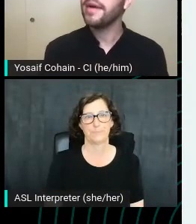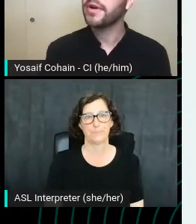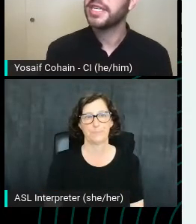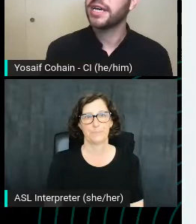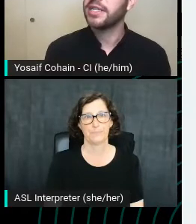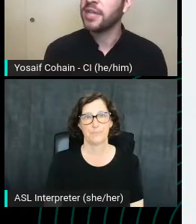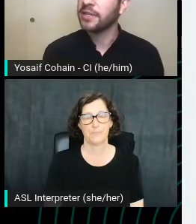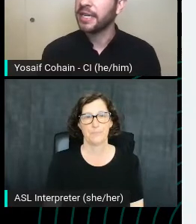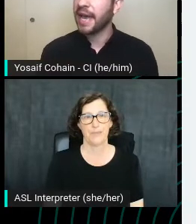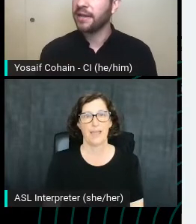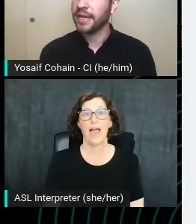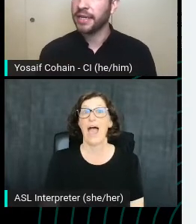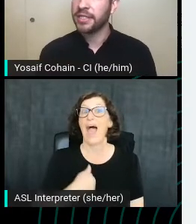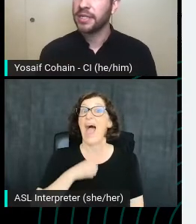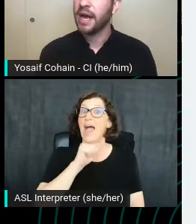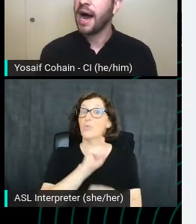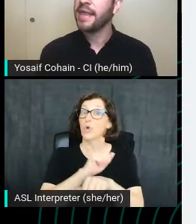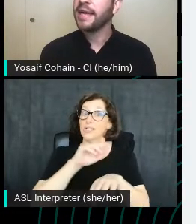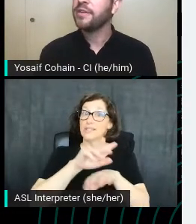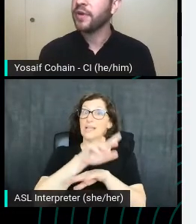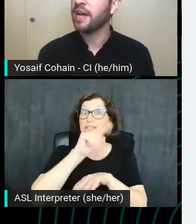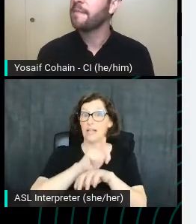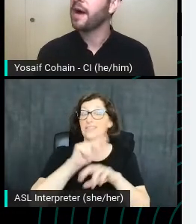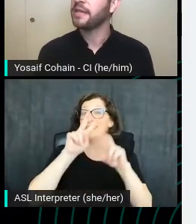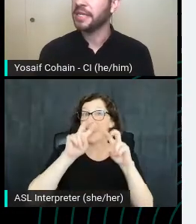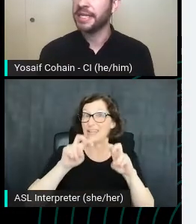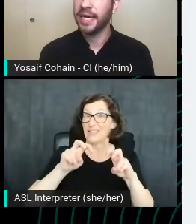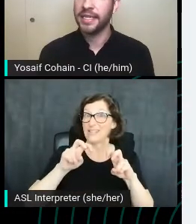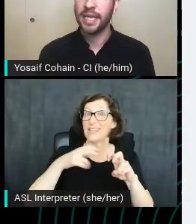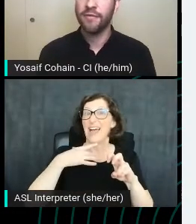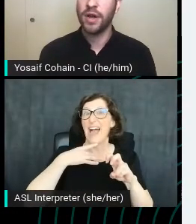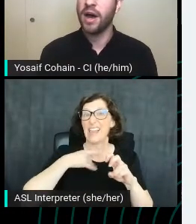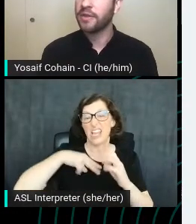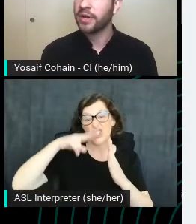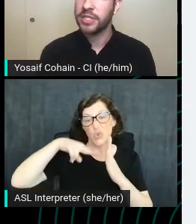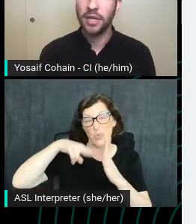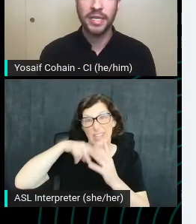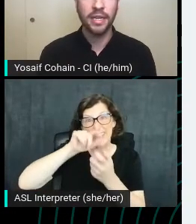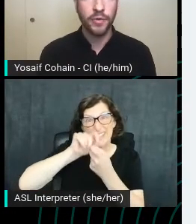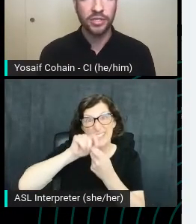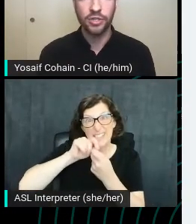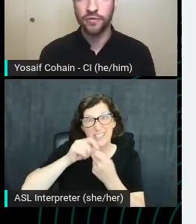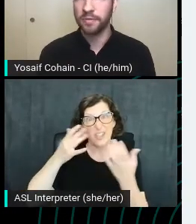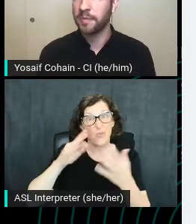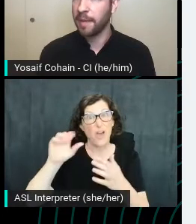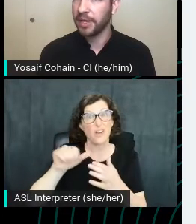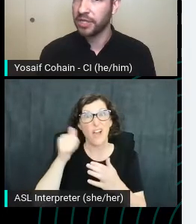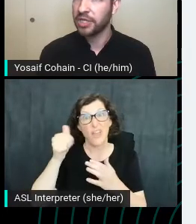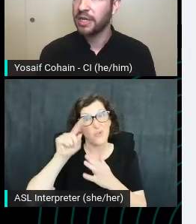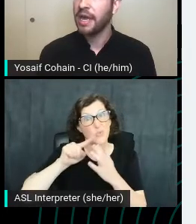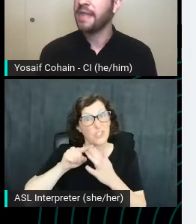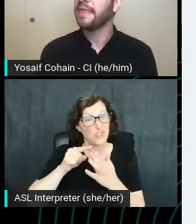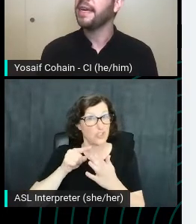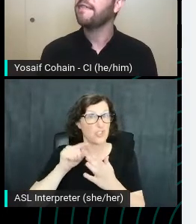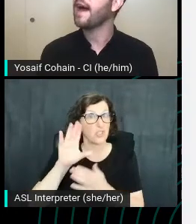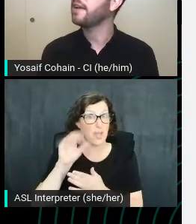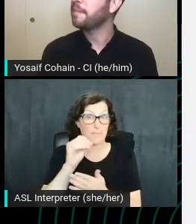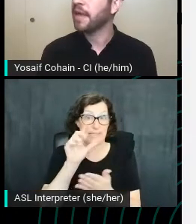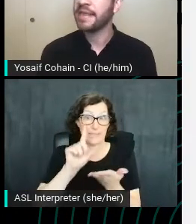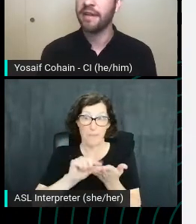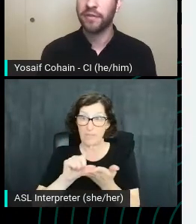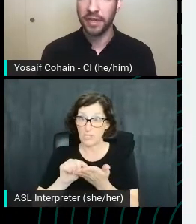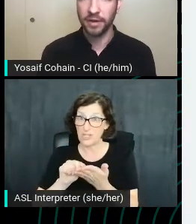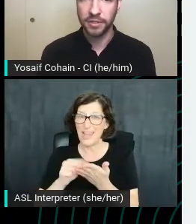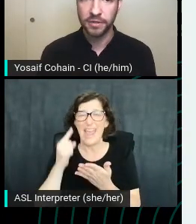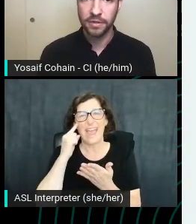As someone that works as a consultant in analytics, I like to read up on the details of what other consulting and research firms publish and think of how to